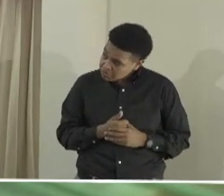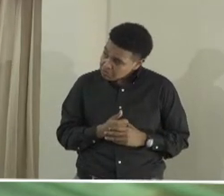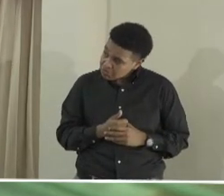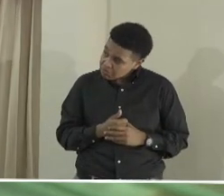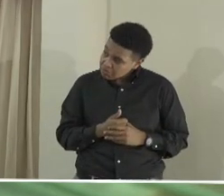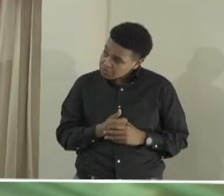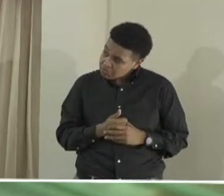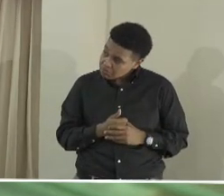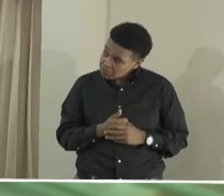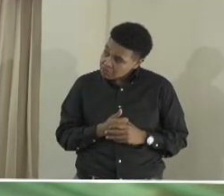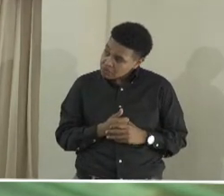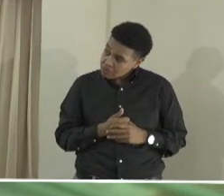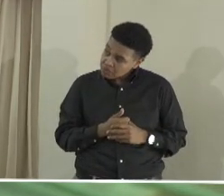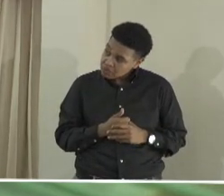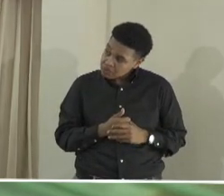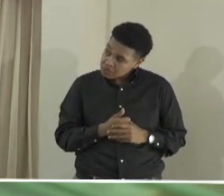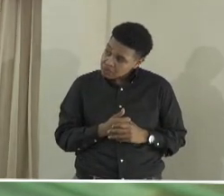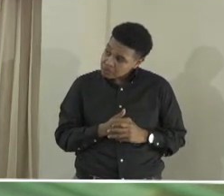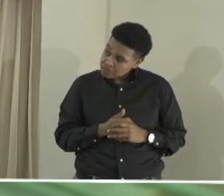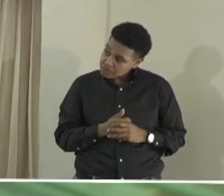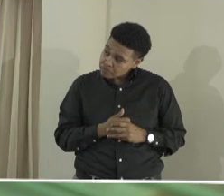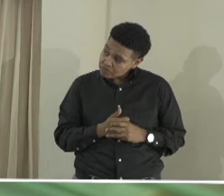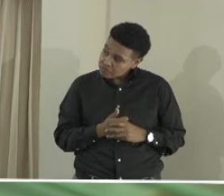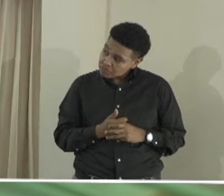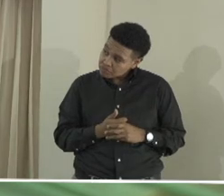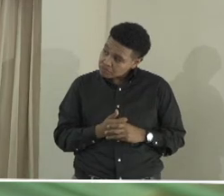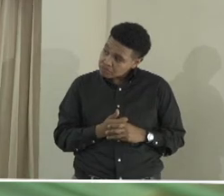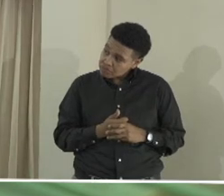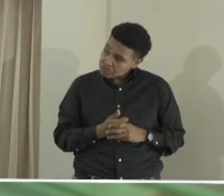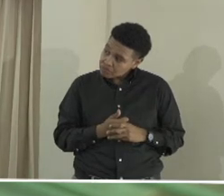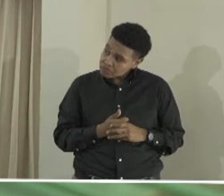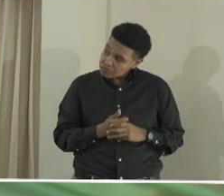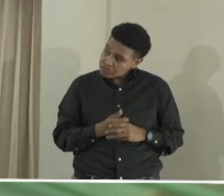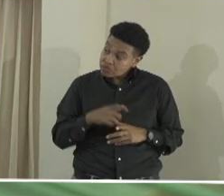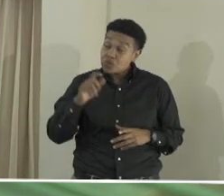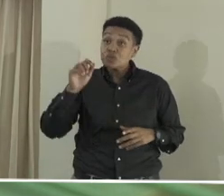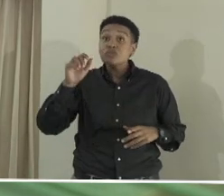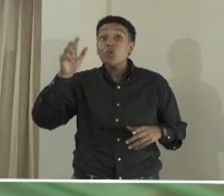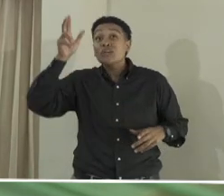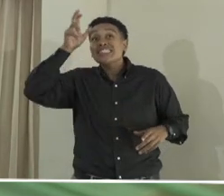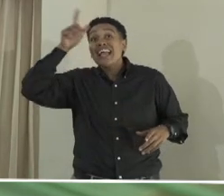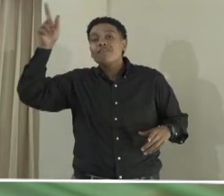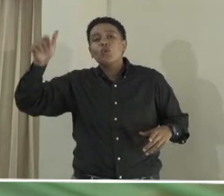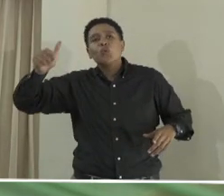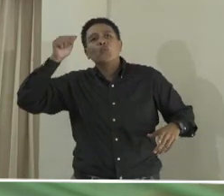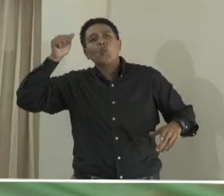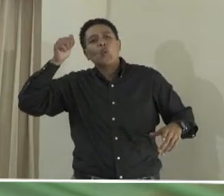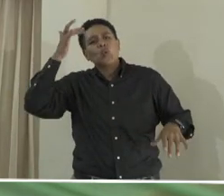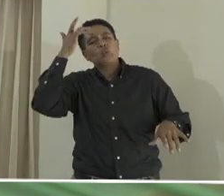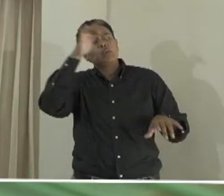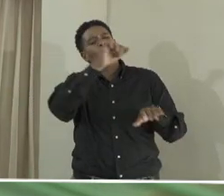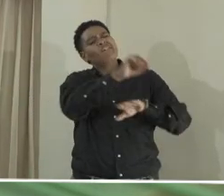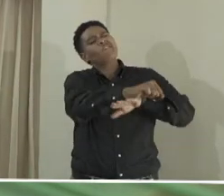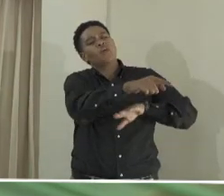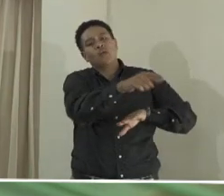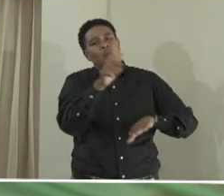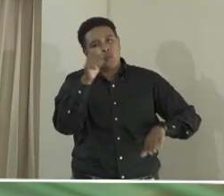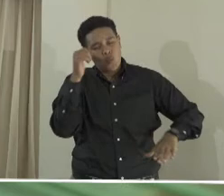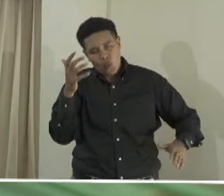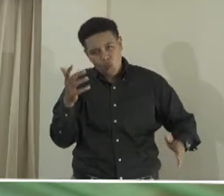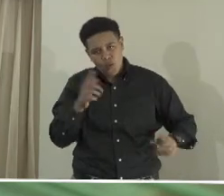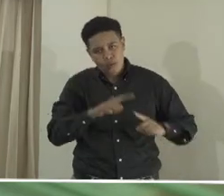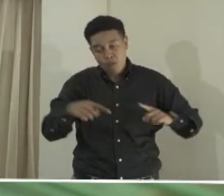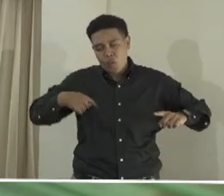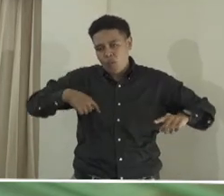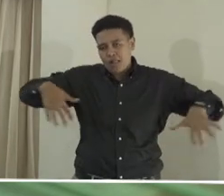in order that Satan might not outwit us, for we are not